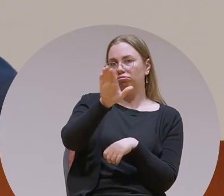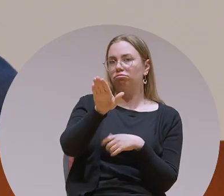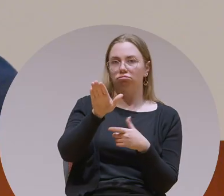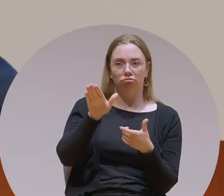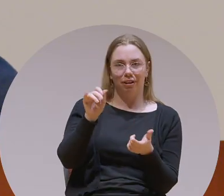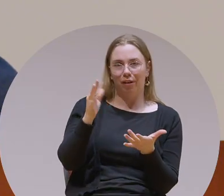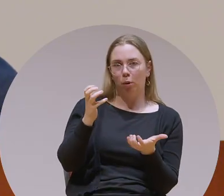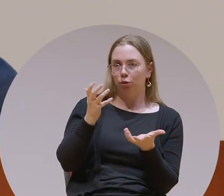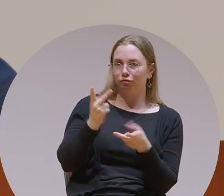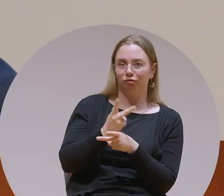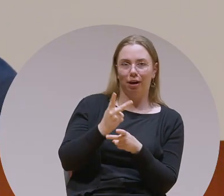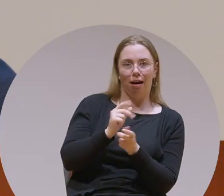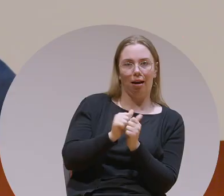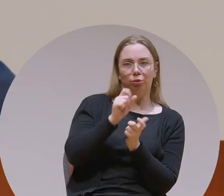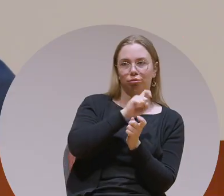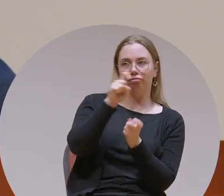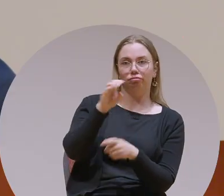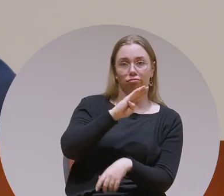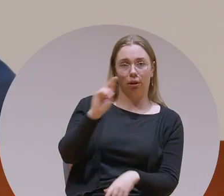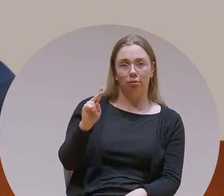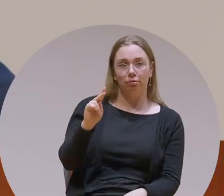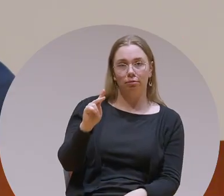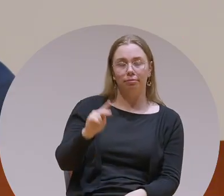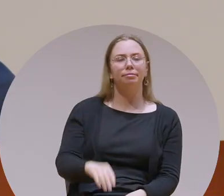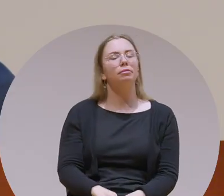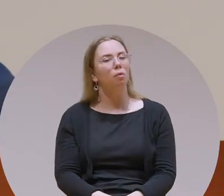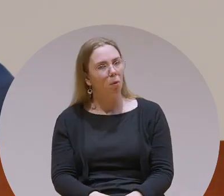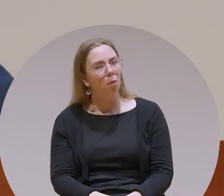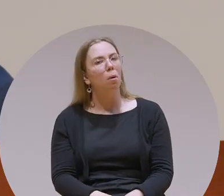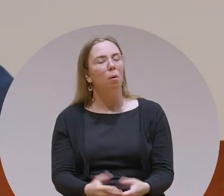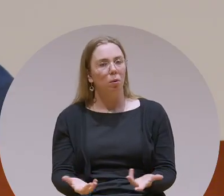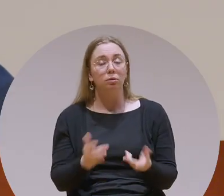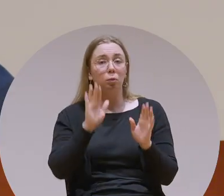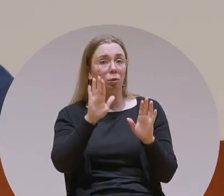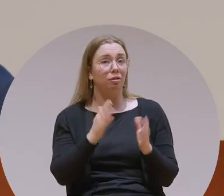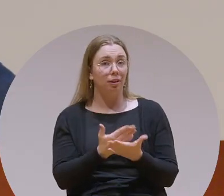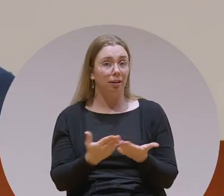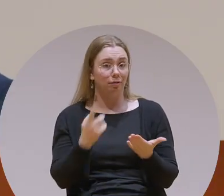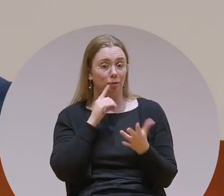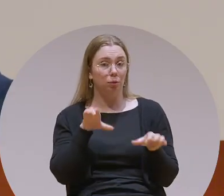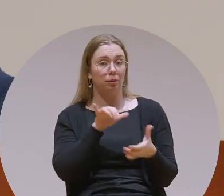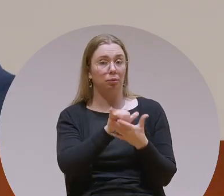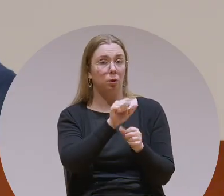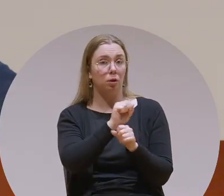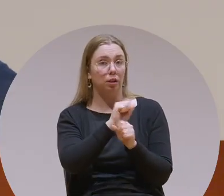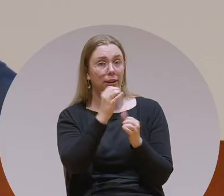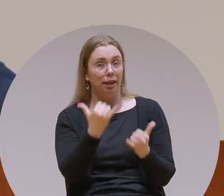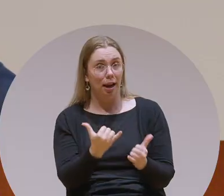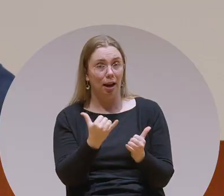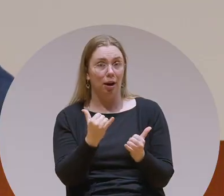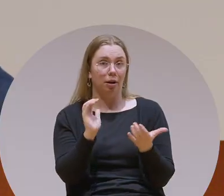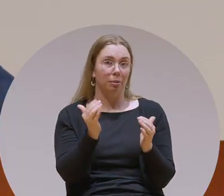people? So the wonderful thing doing this work now, as opposed to doing it when I started 25 years